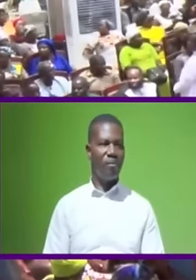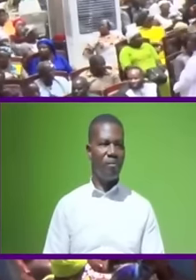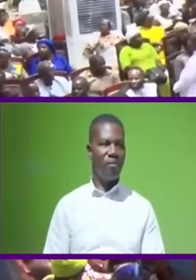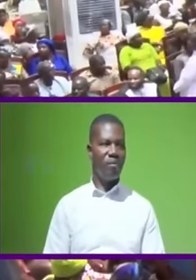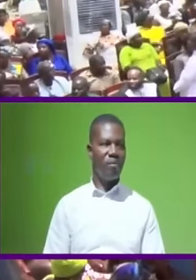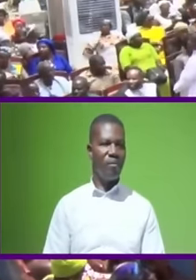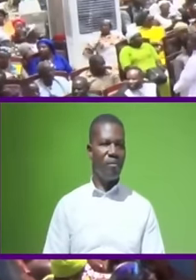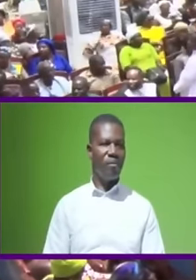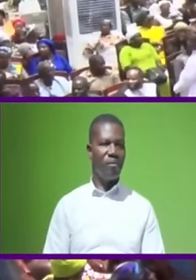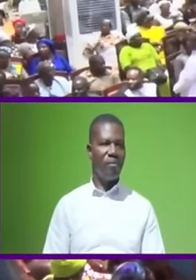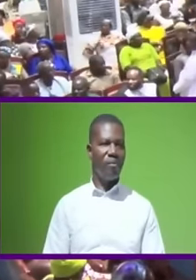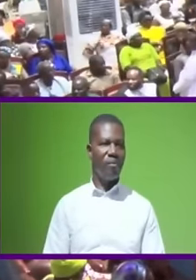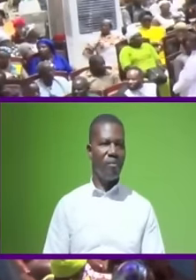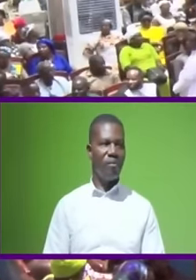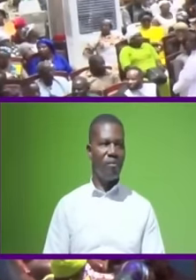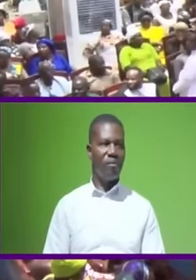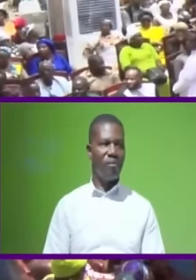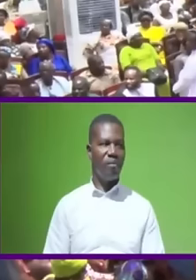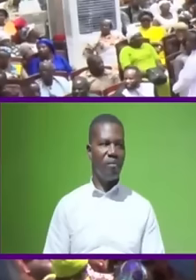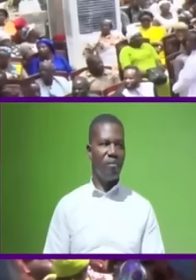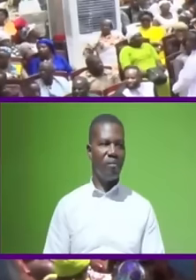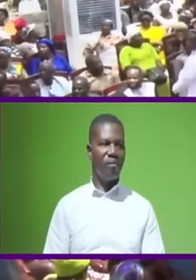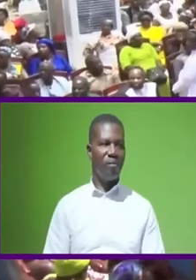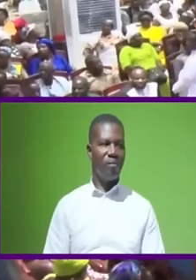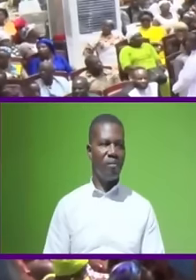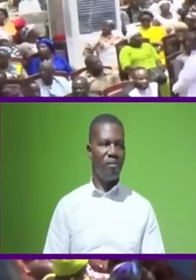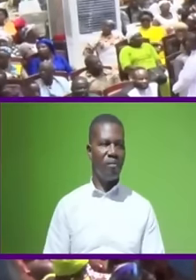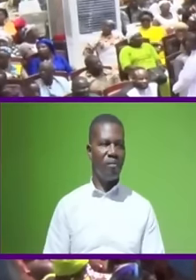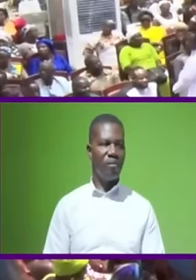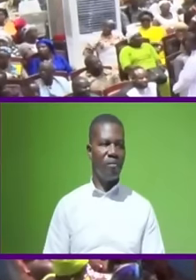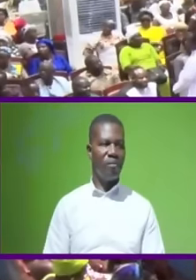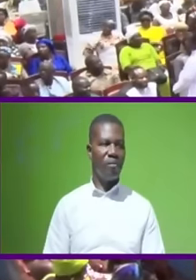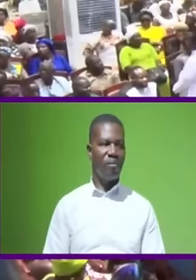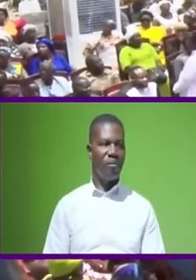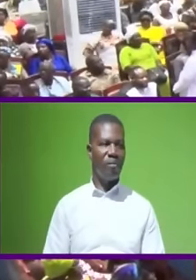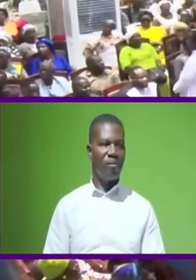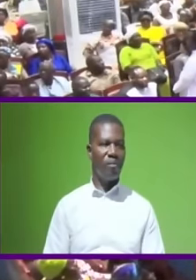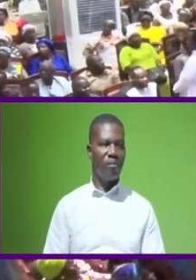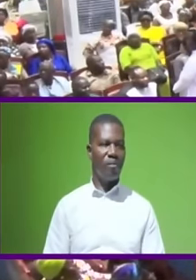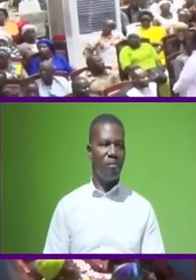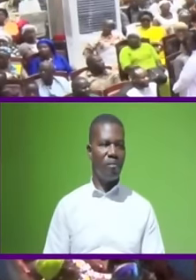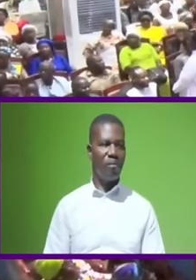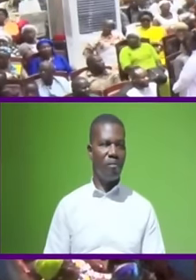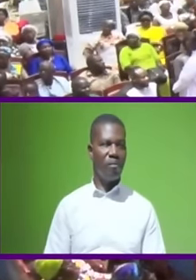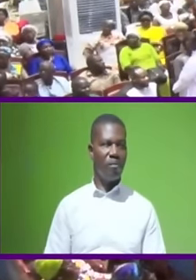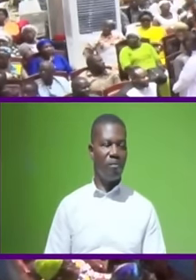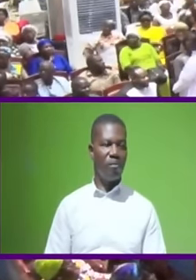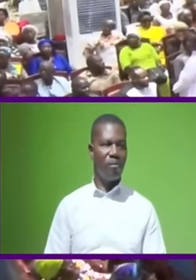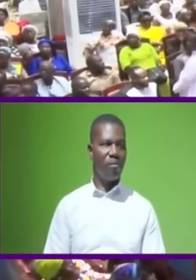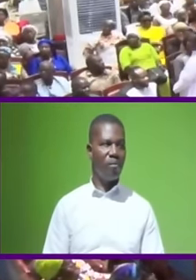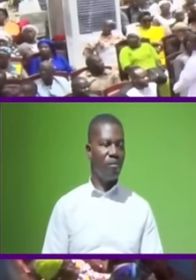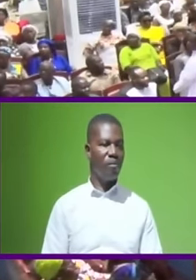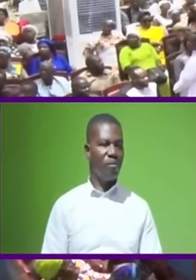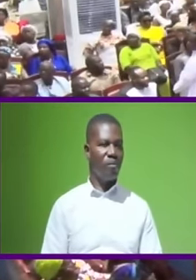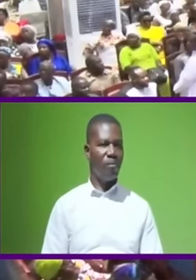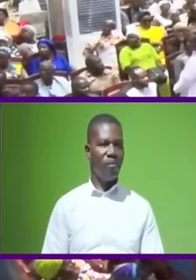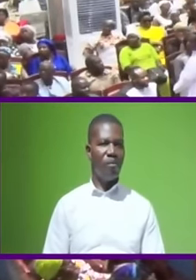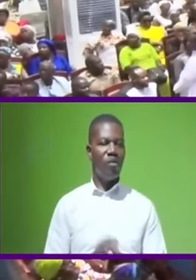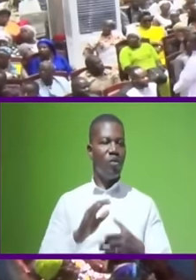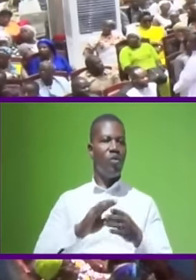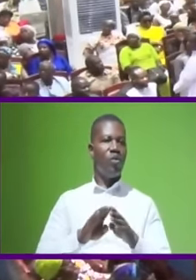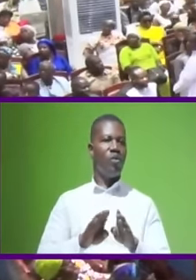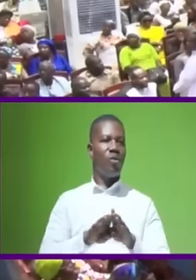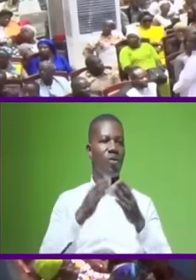Please roll the curtains up and then open the window so that we can